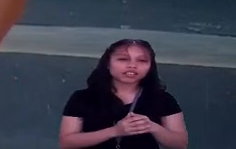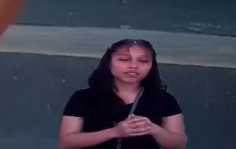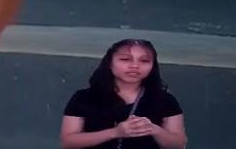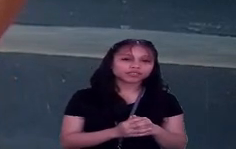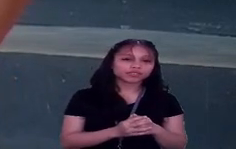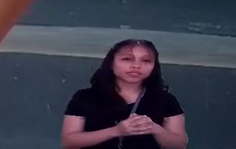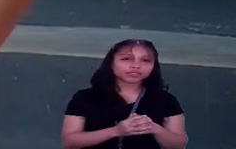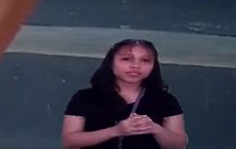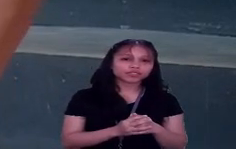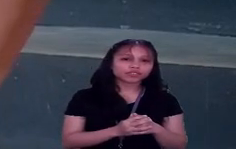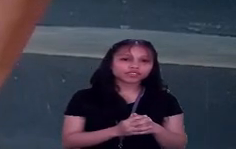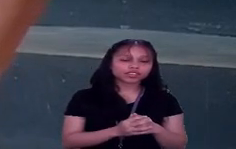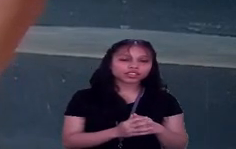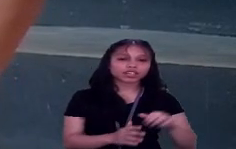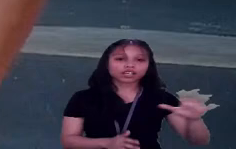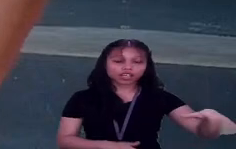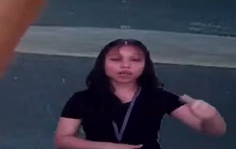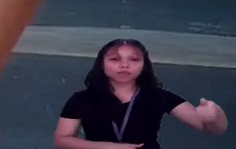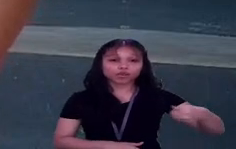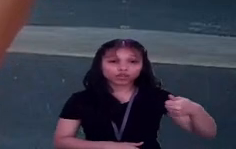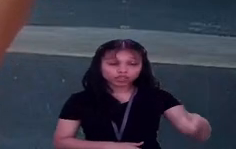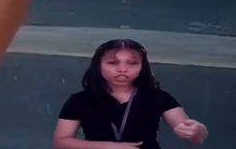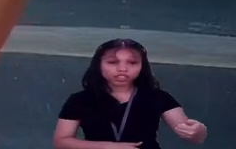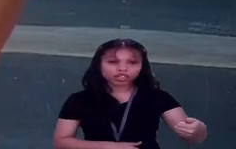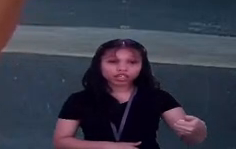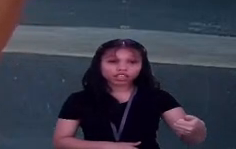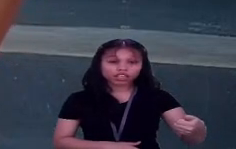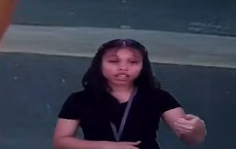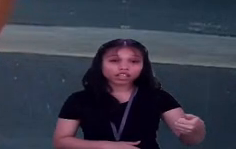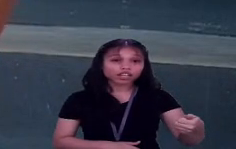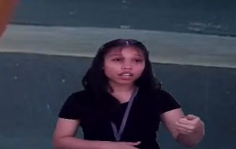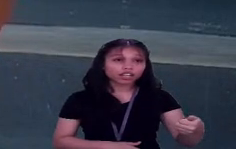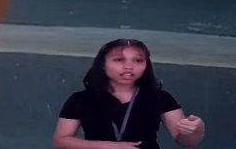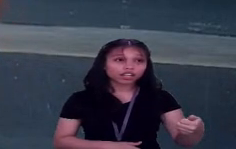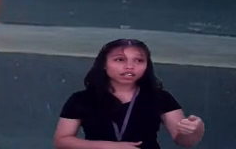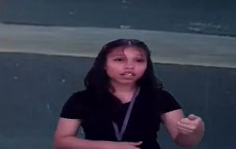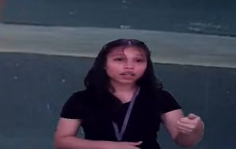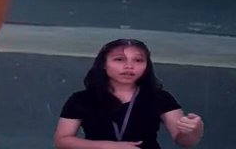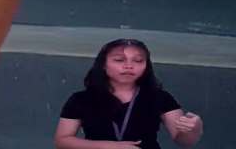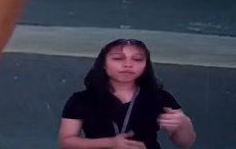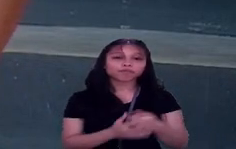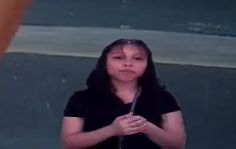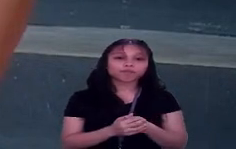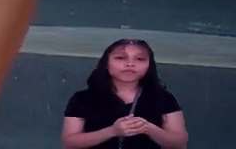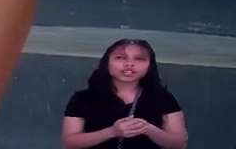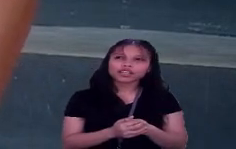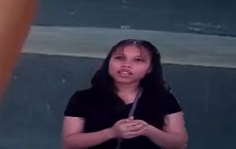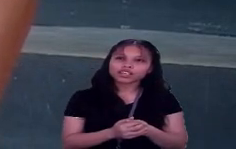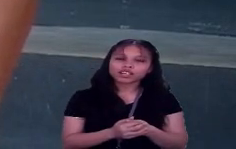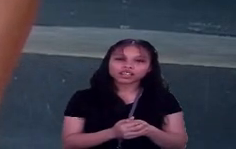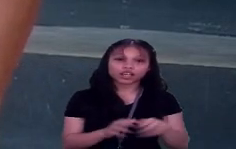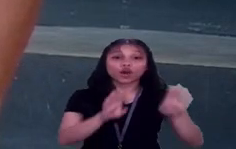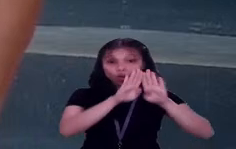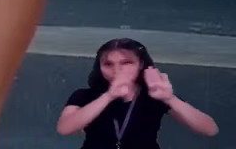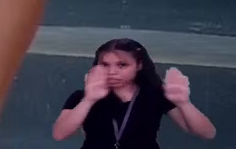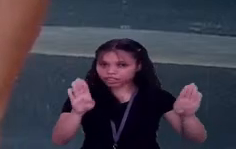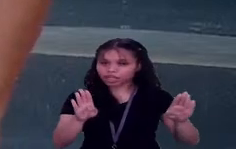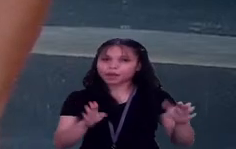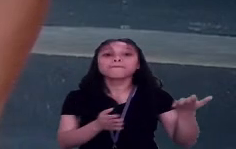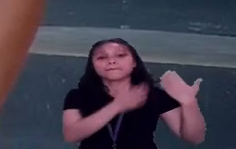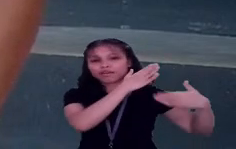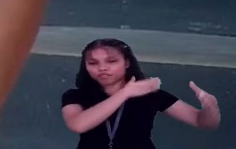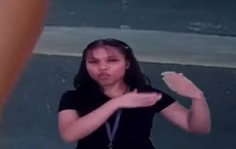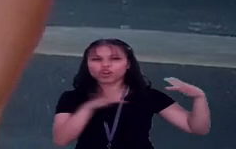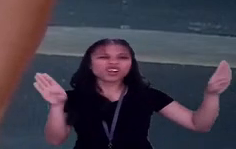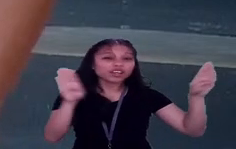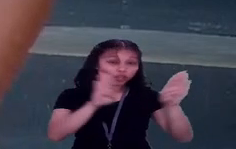Our field is in Cambodia, Pailin. Cambodia before is a killing field, but now it's an open field.